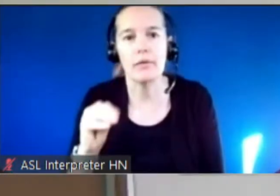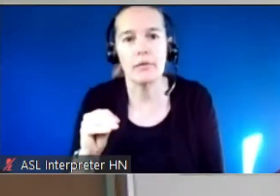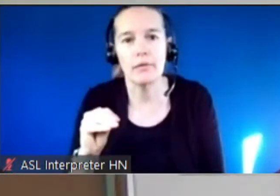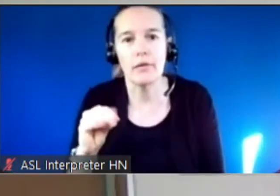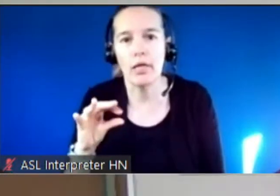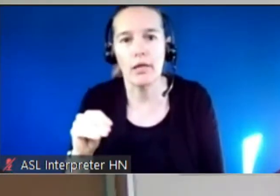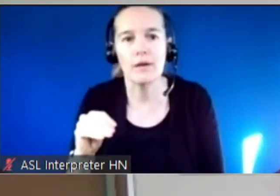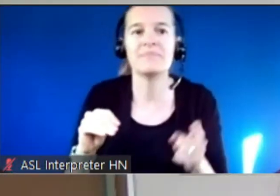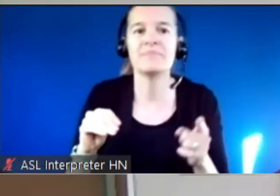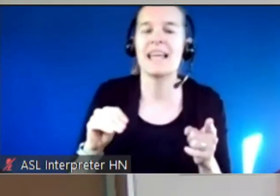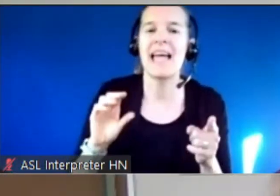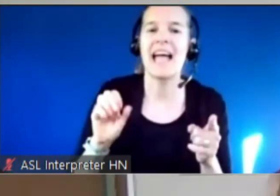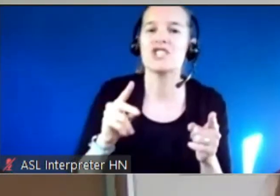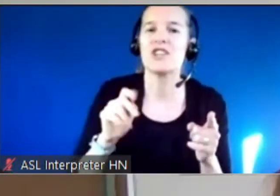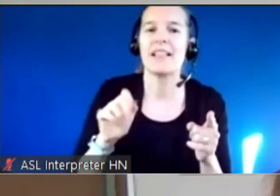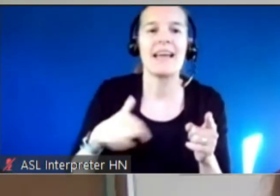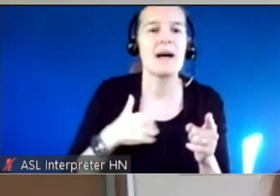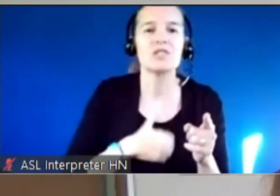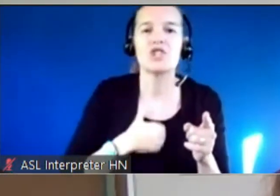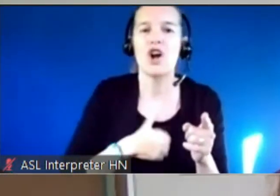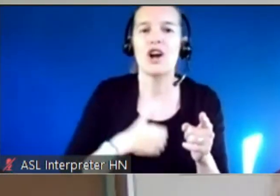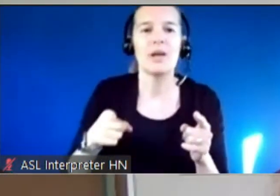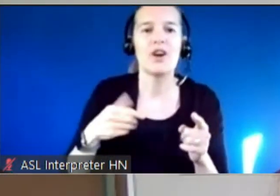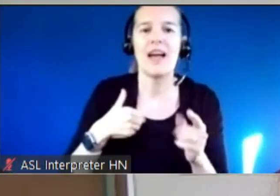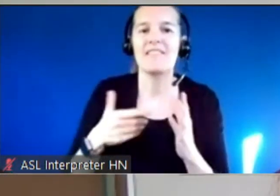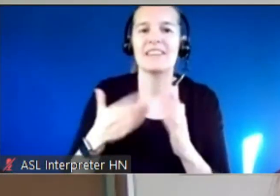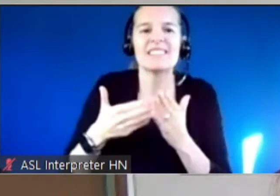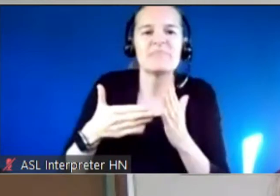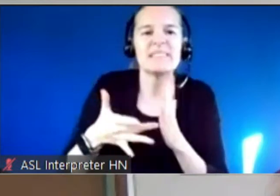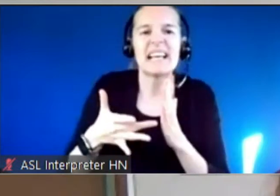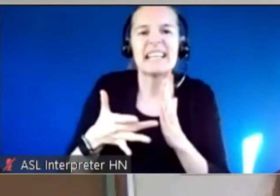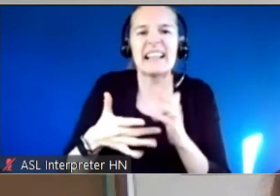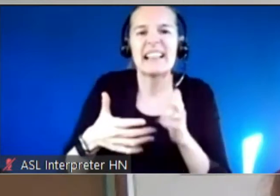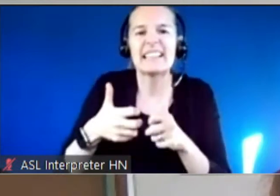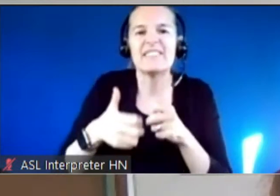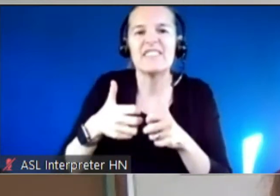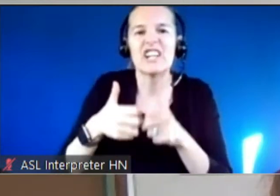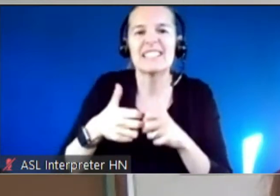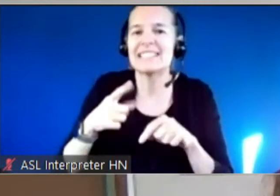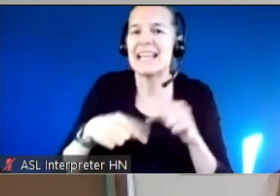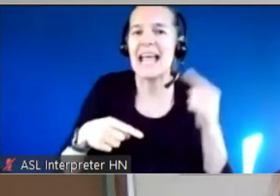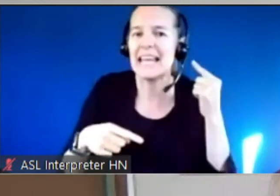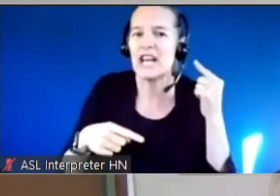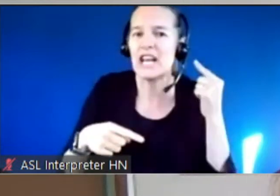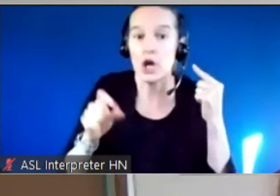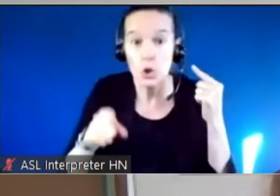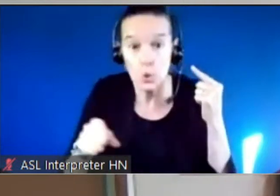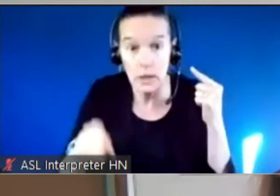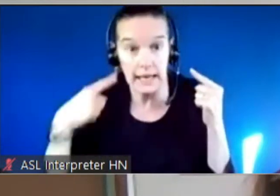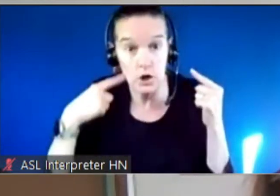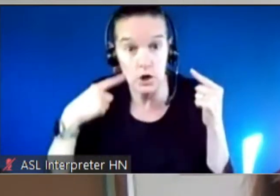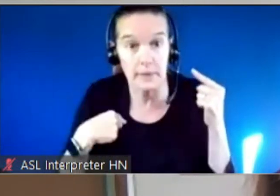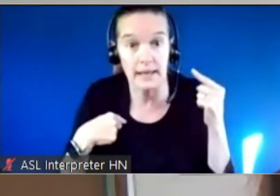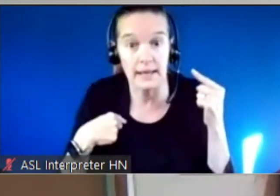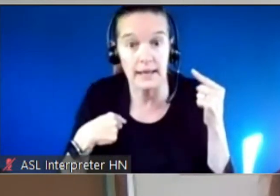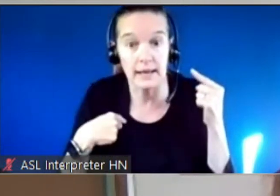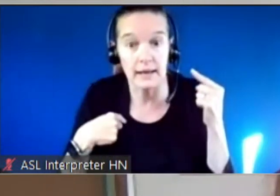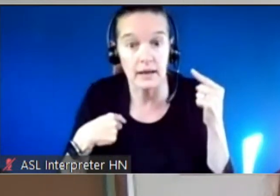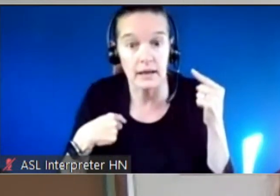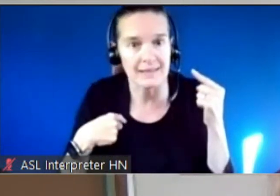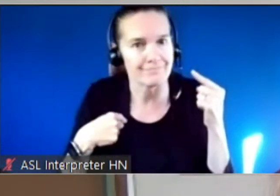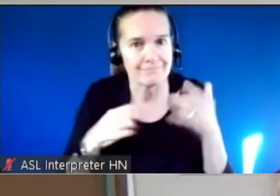Hi, Jackie. I'm sorry. I think we are having some technical difficulties on your end. Can you hear me?